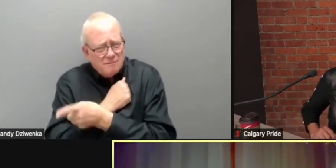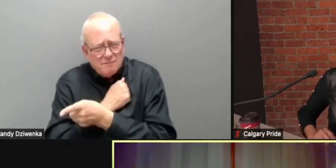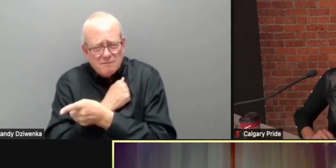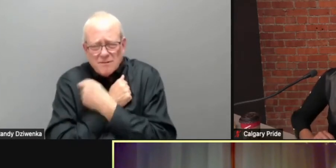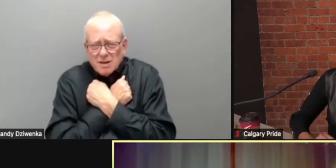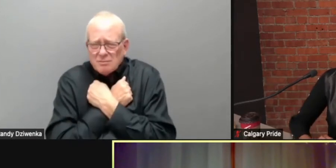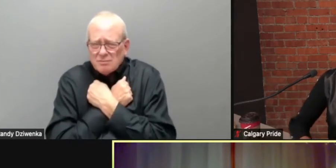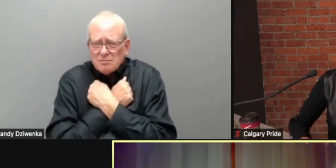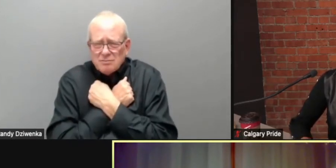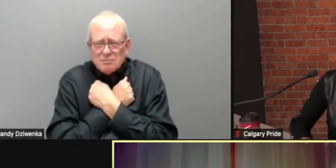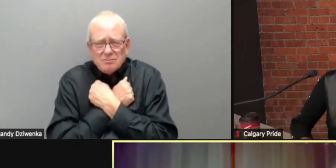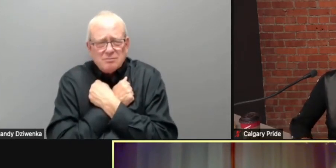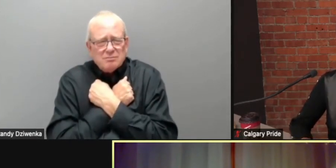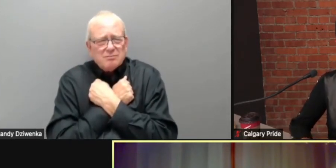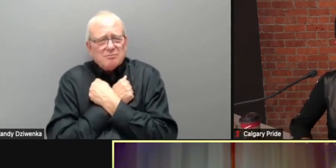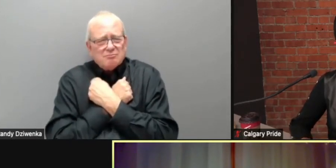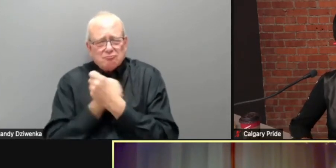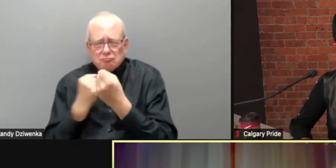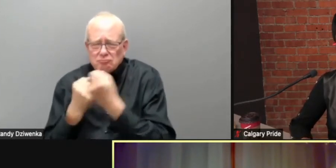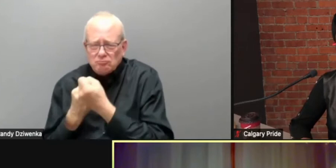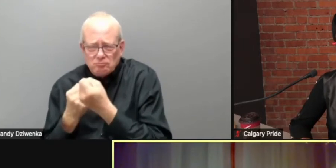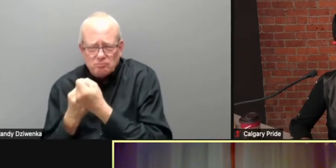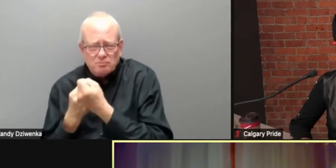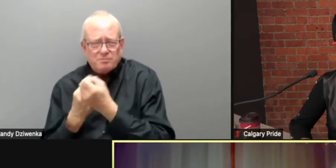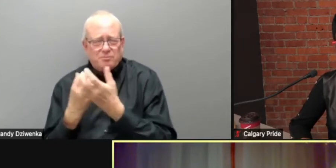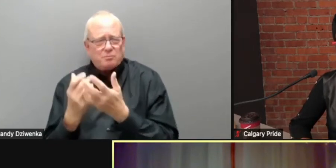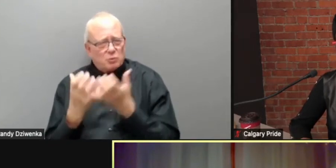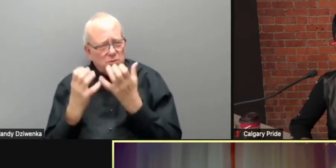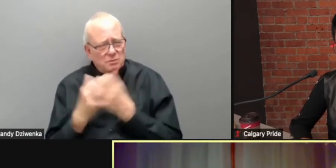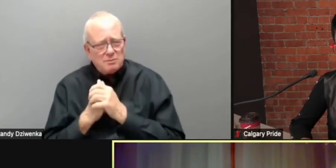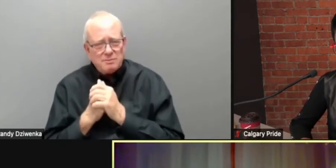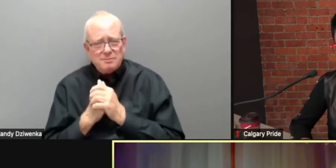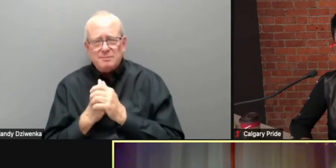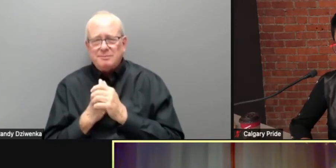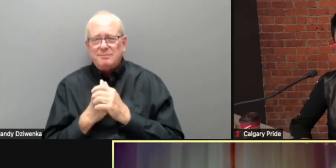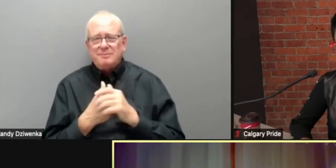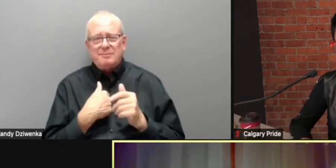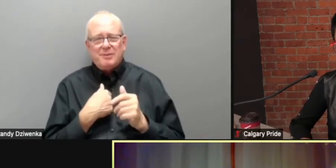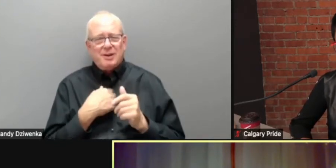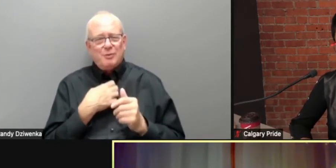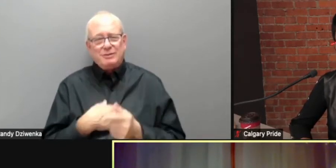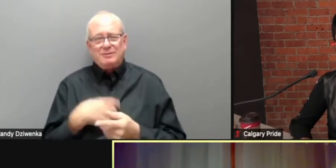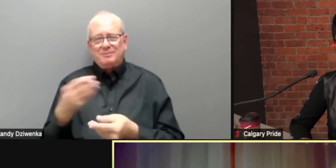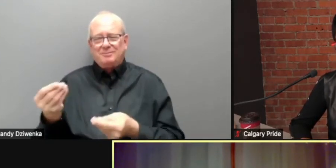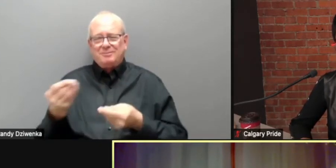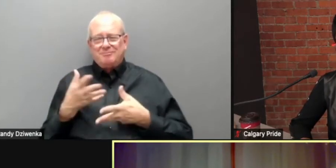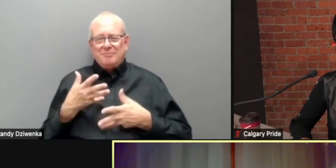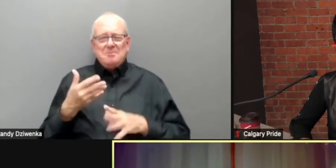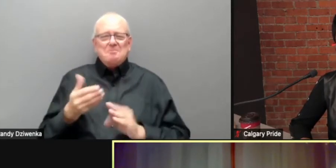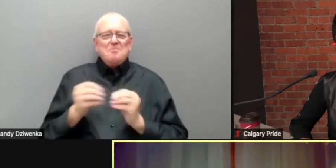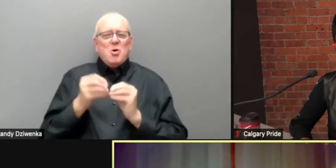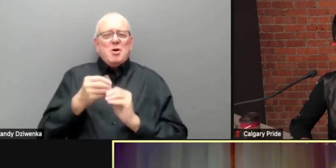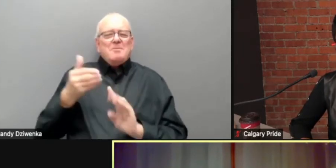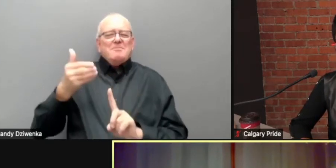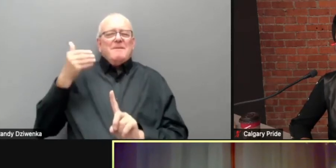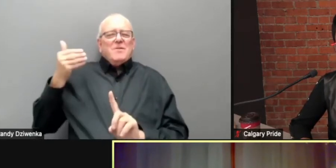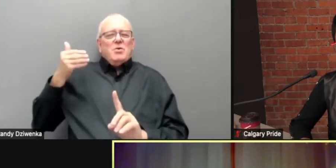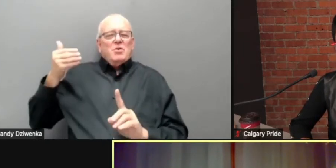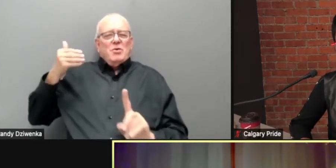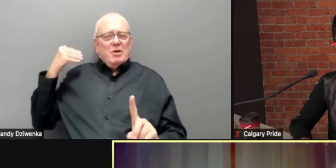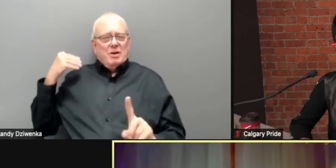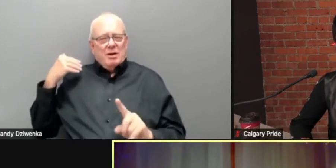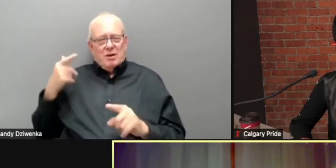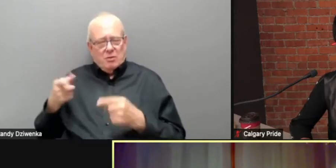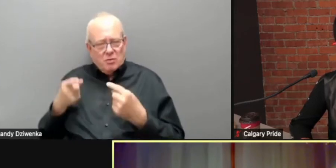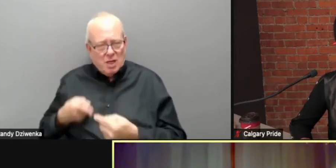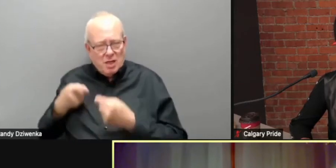be there. In fact, I wished he had come out a little earlier. He didn't have to struggle with it by himself. I wish I was by his side